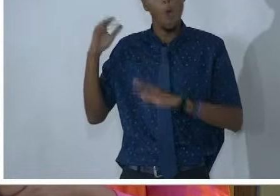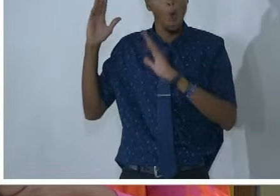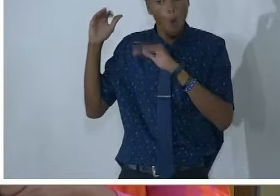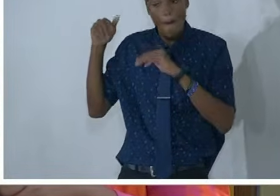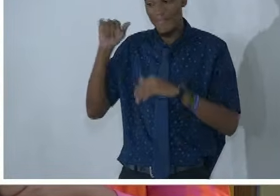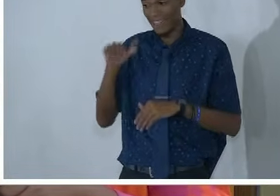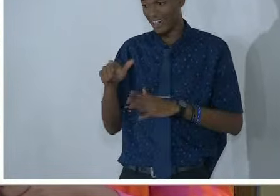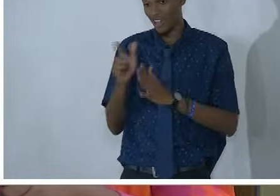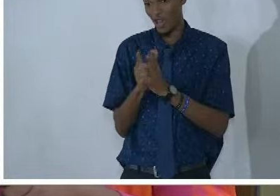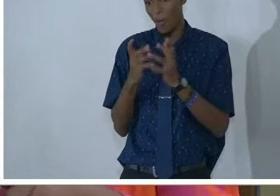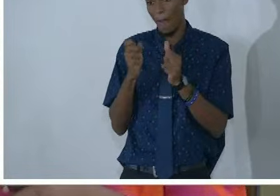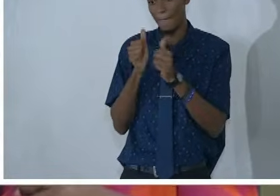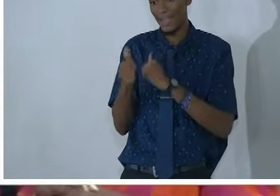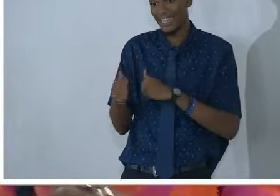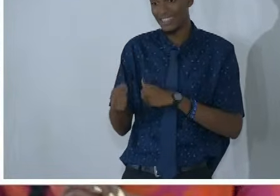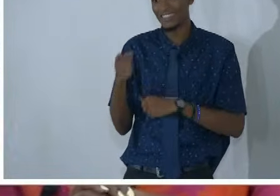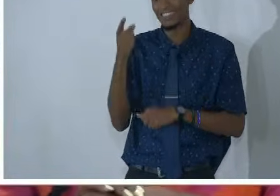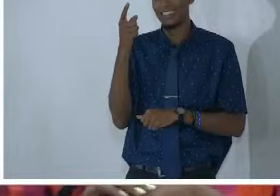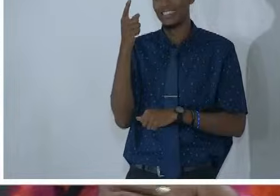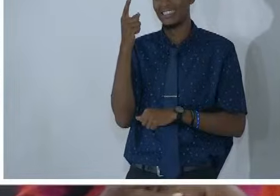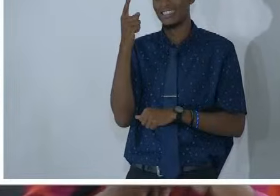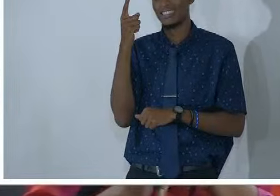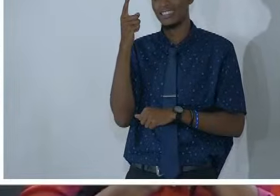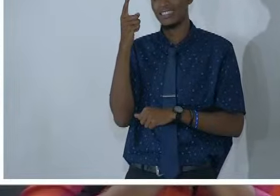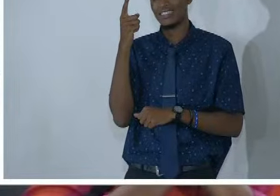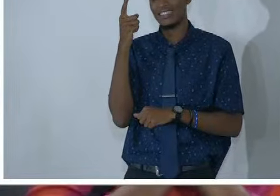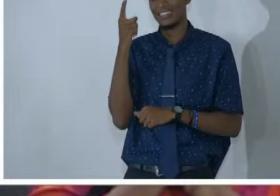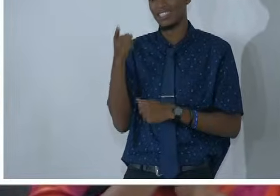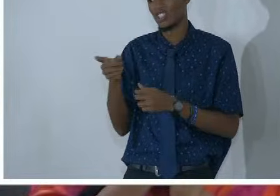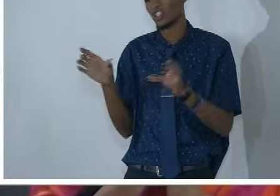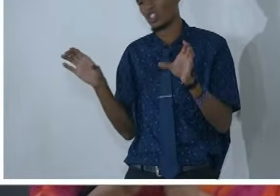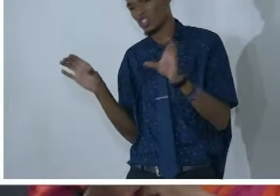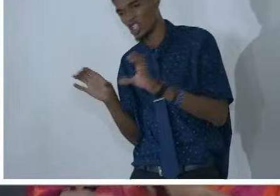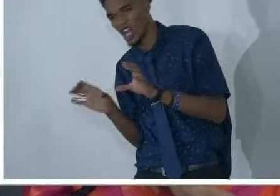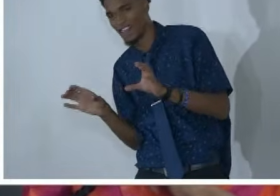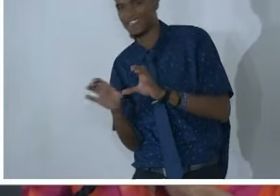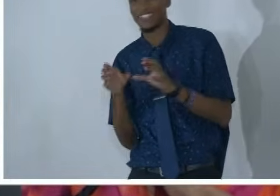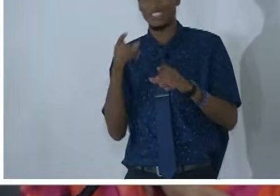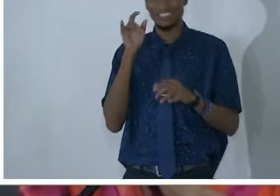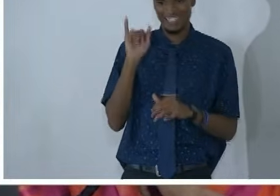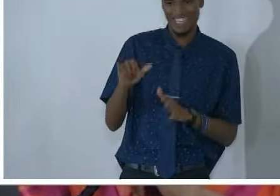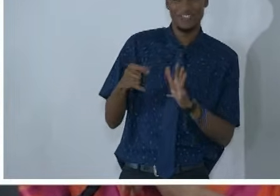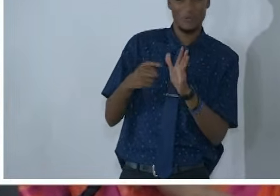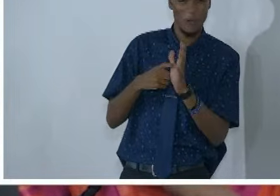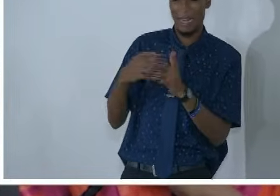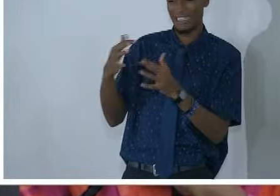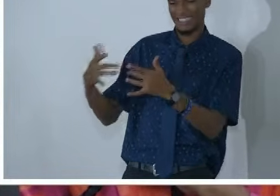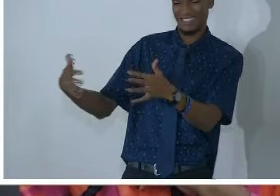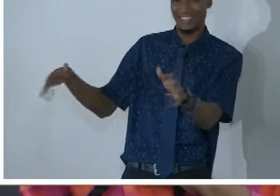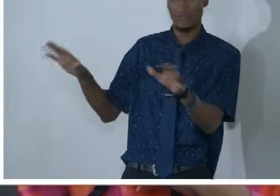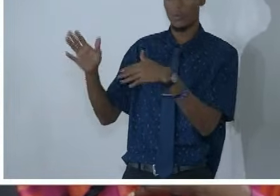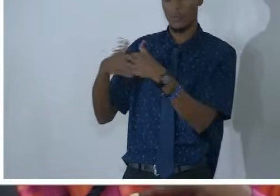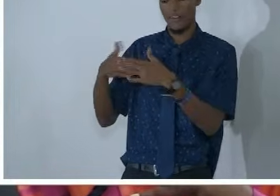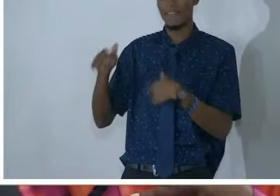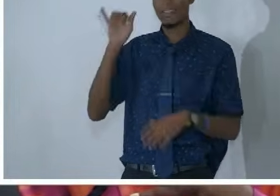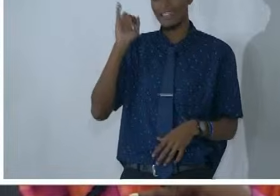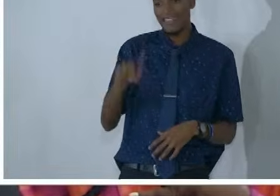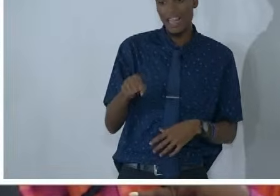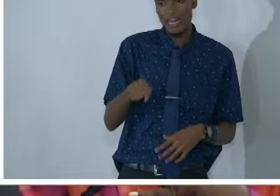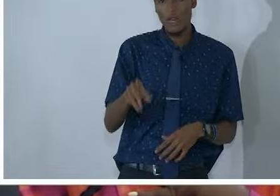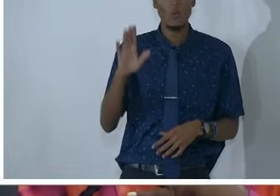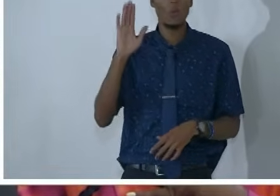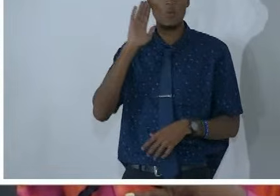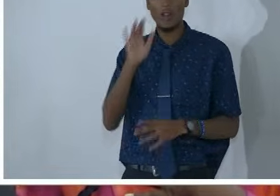apart from the certification and stuff that's required, would actually speak to